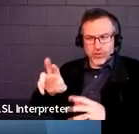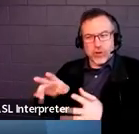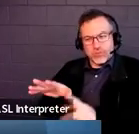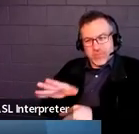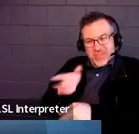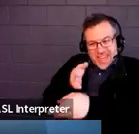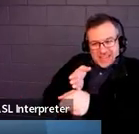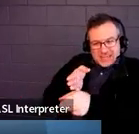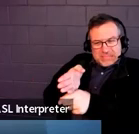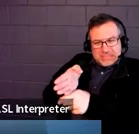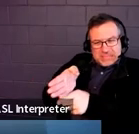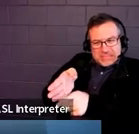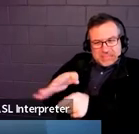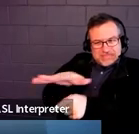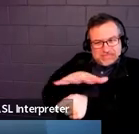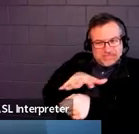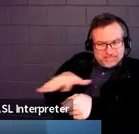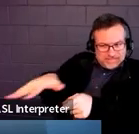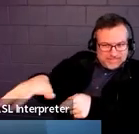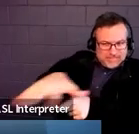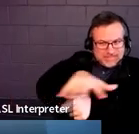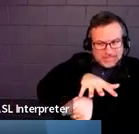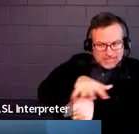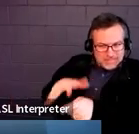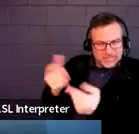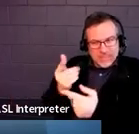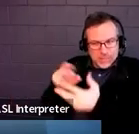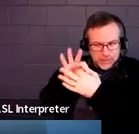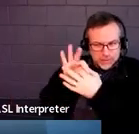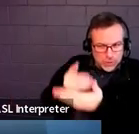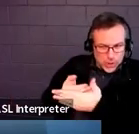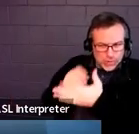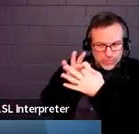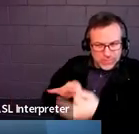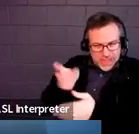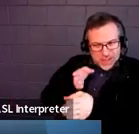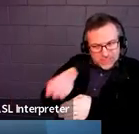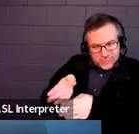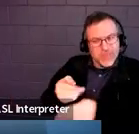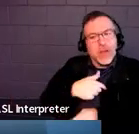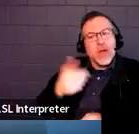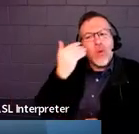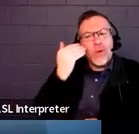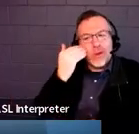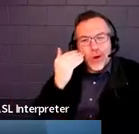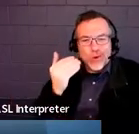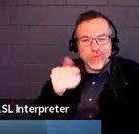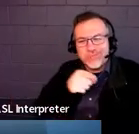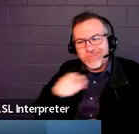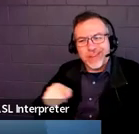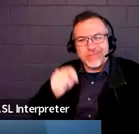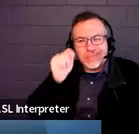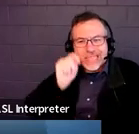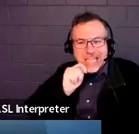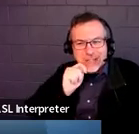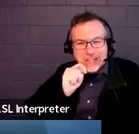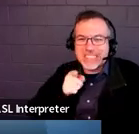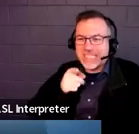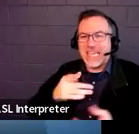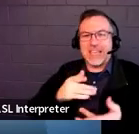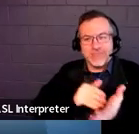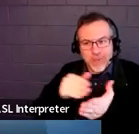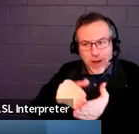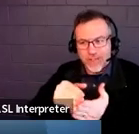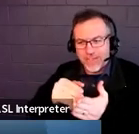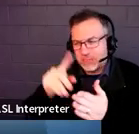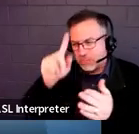into the student's strengths and preferences. And we know that we are dealing with teenagers, and they are fickle, and they